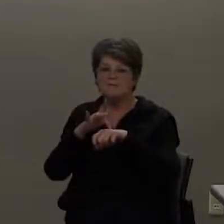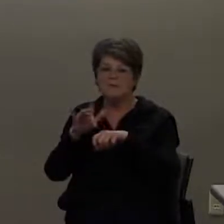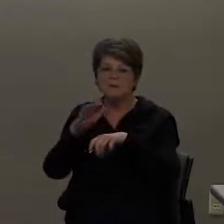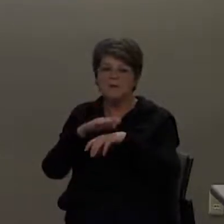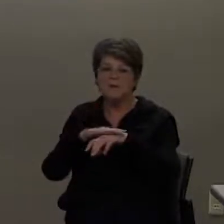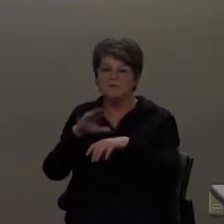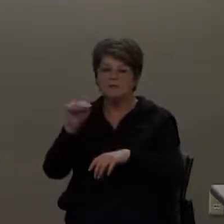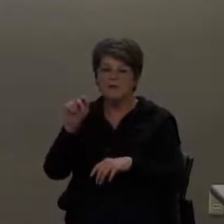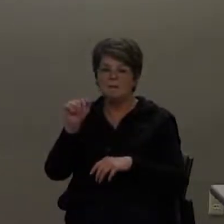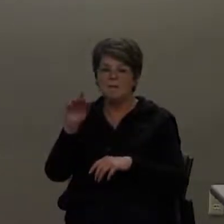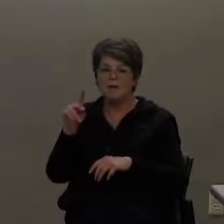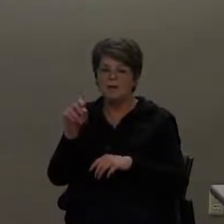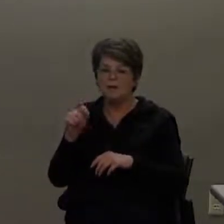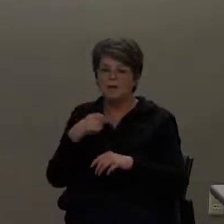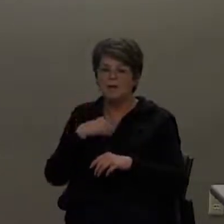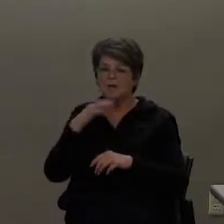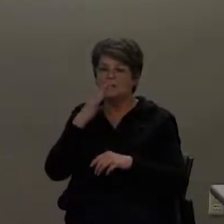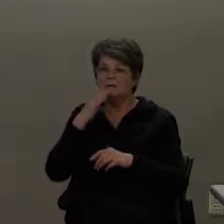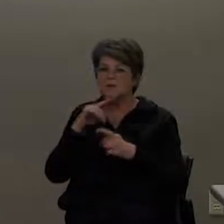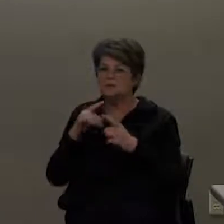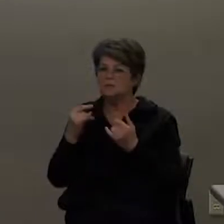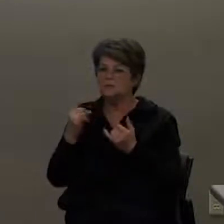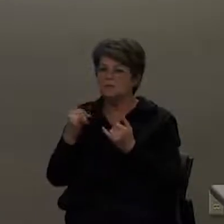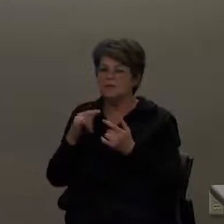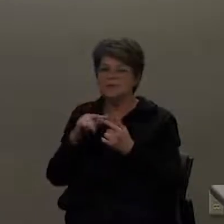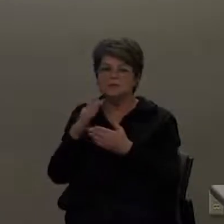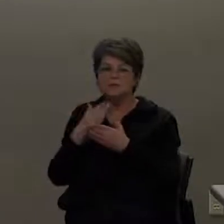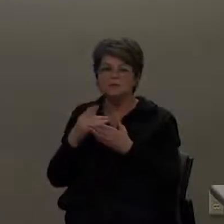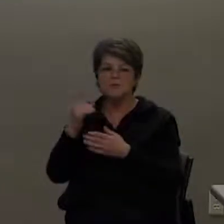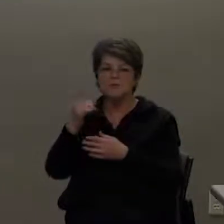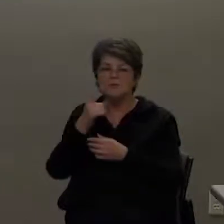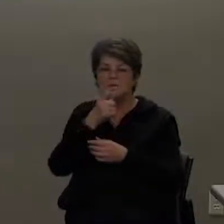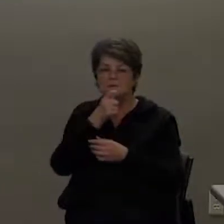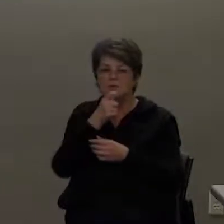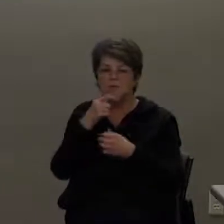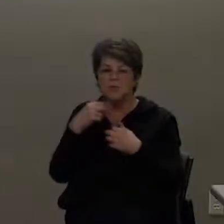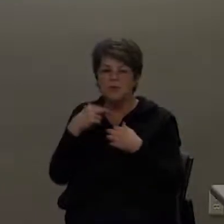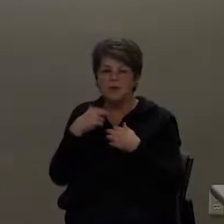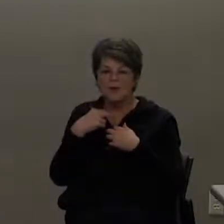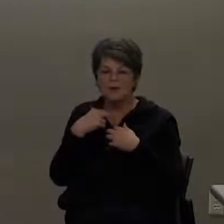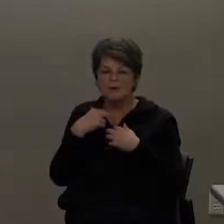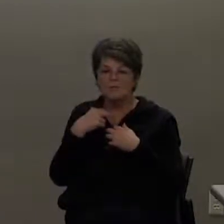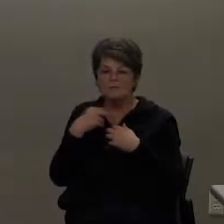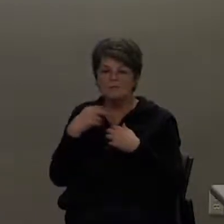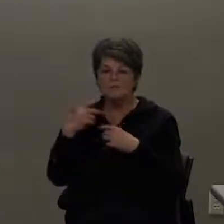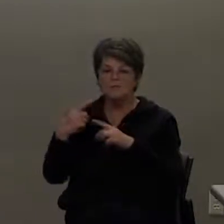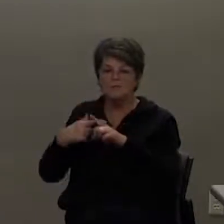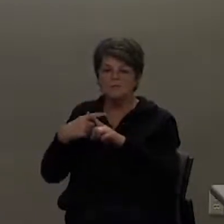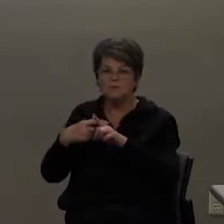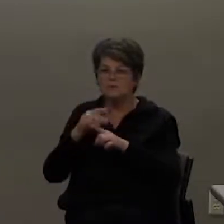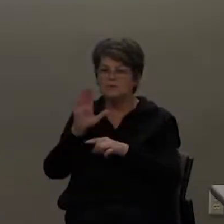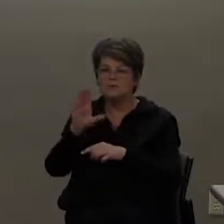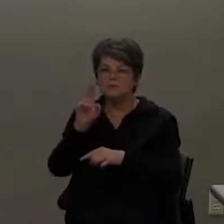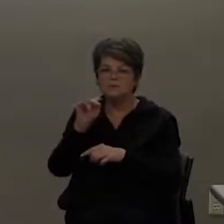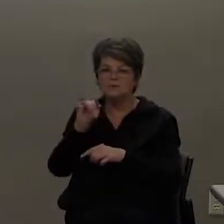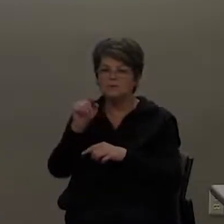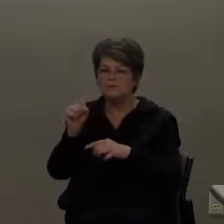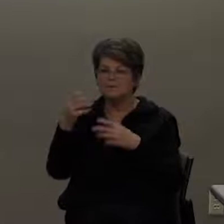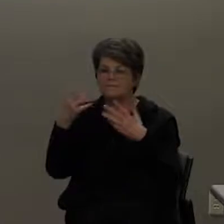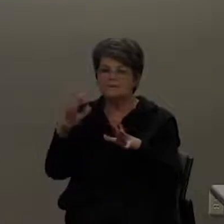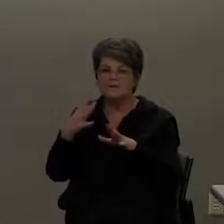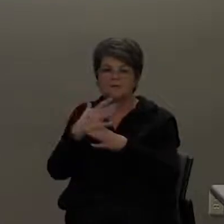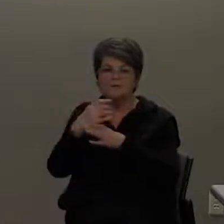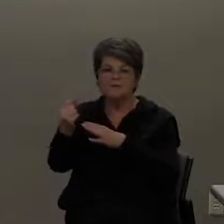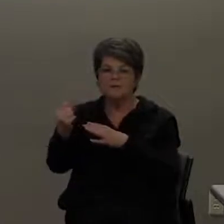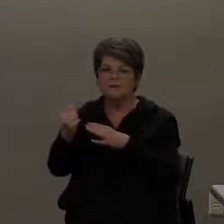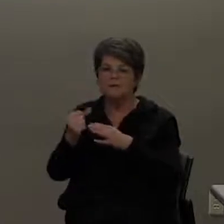market. In fact, I talked to today with someone who has a hand in that game, and those units are gone, and there is so much